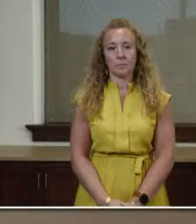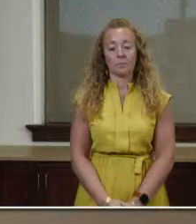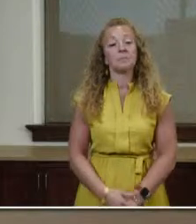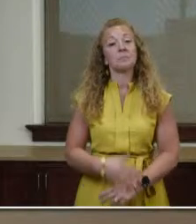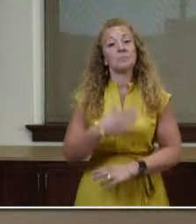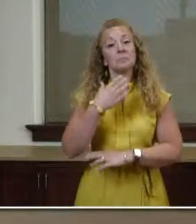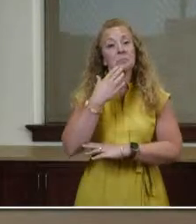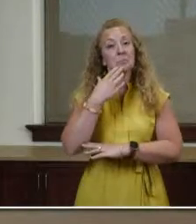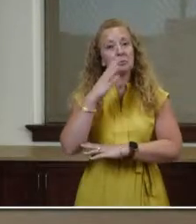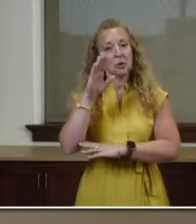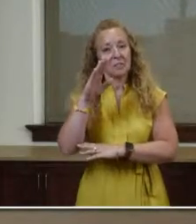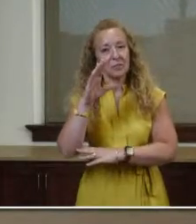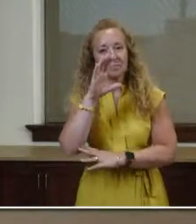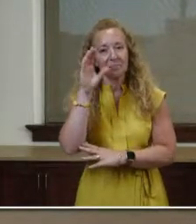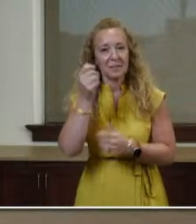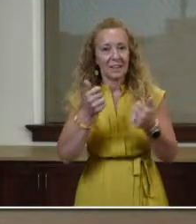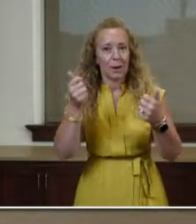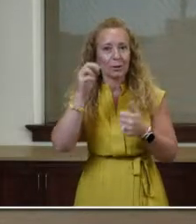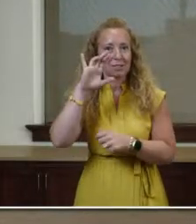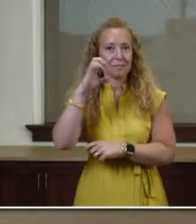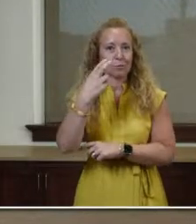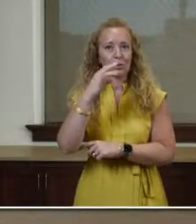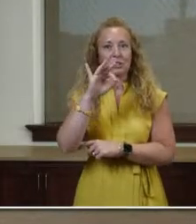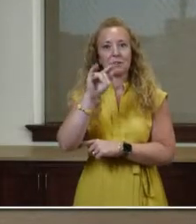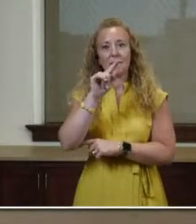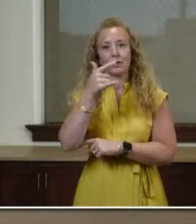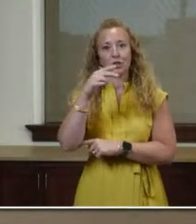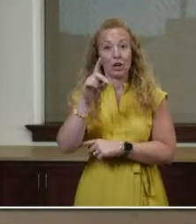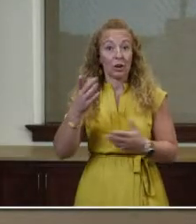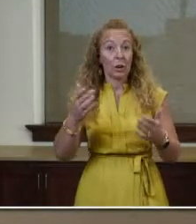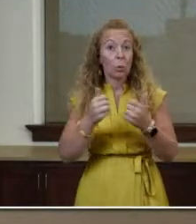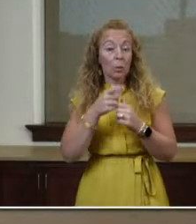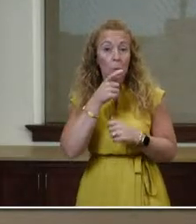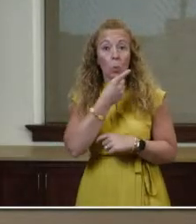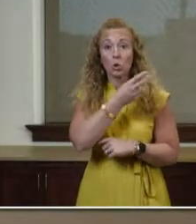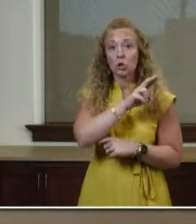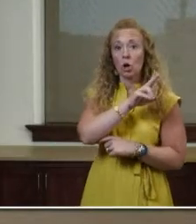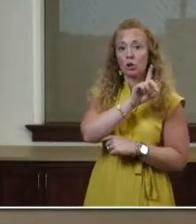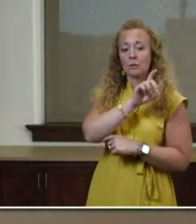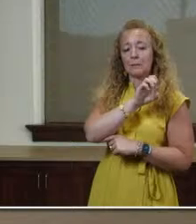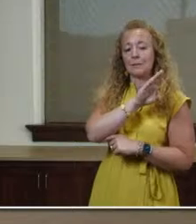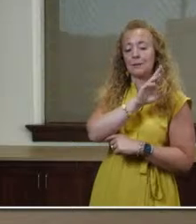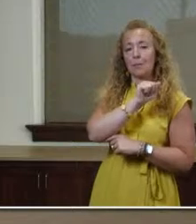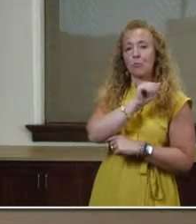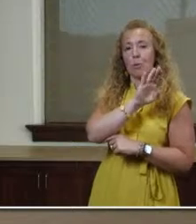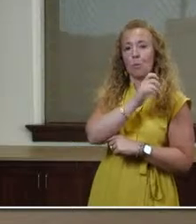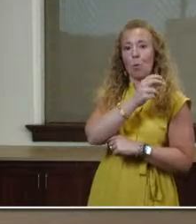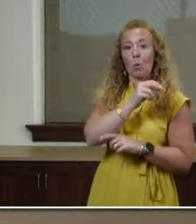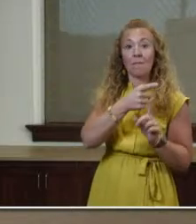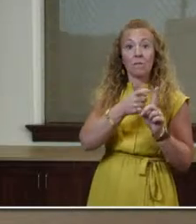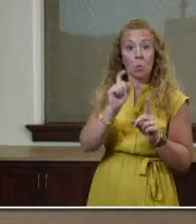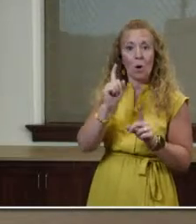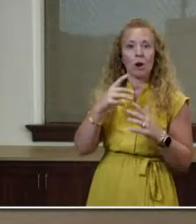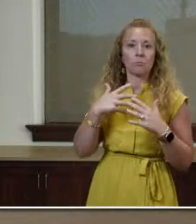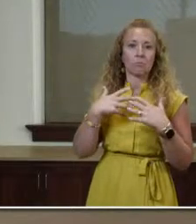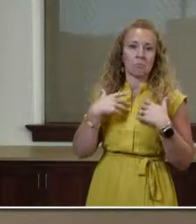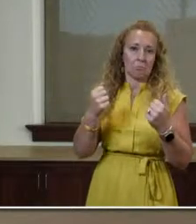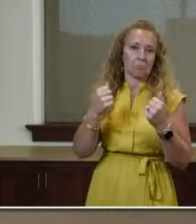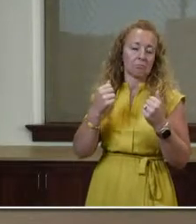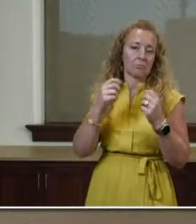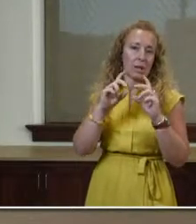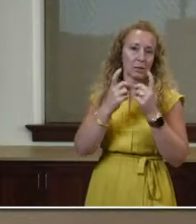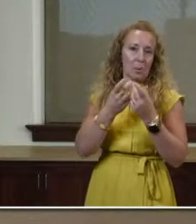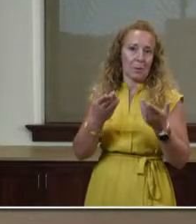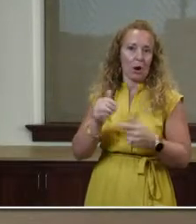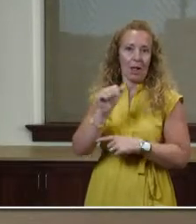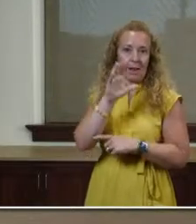Good afternoon. County Executive Rich Fitzgerald here with Dr. Deborah Bogan from the Allegheny County Health Department to give our twice a